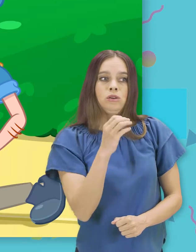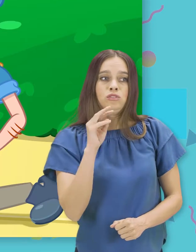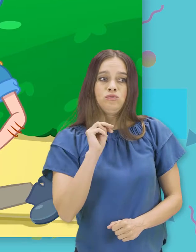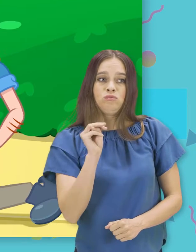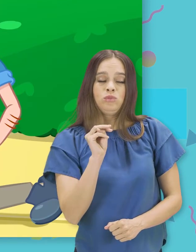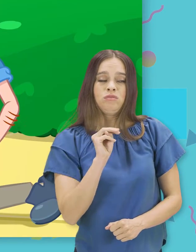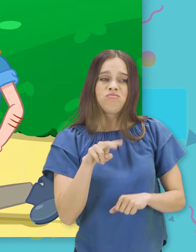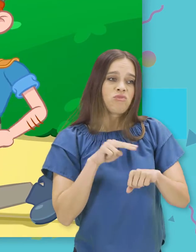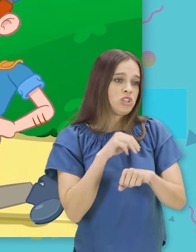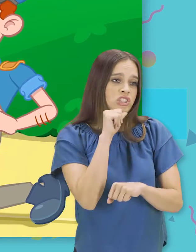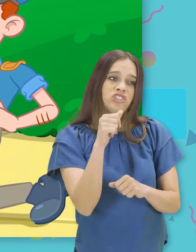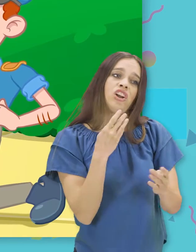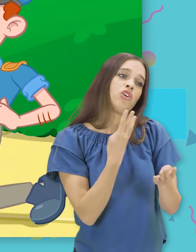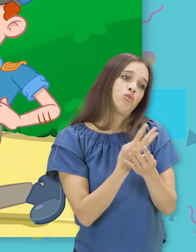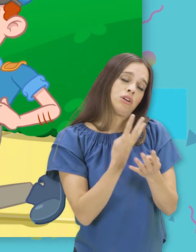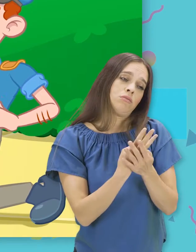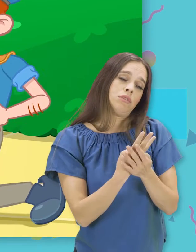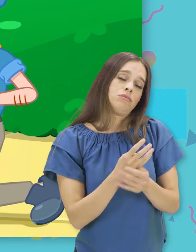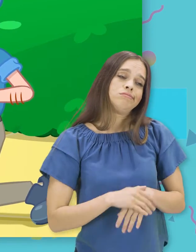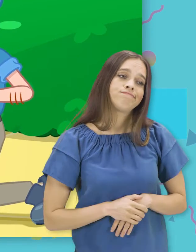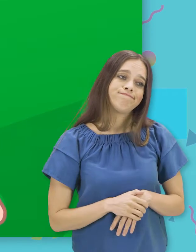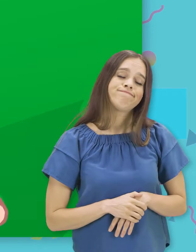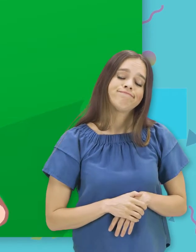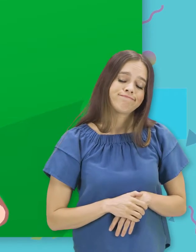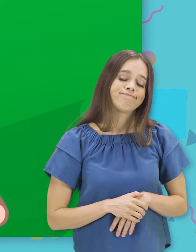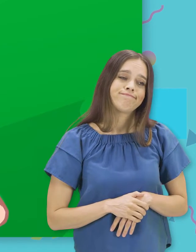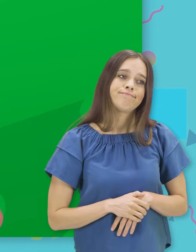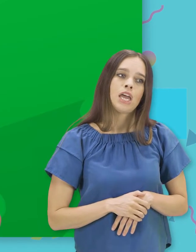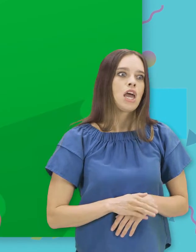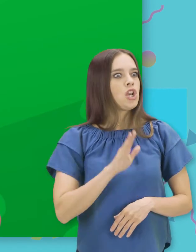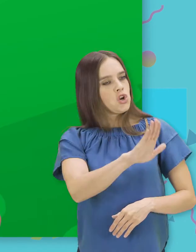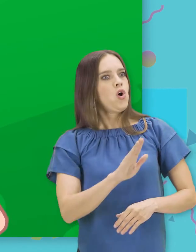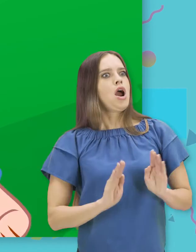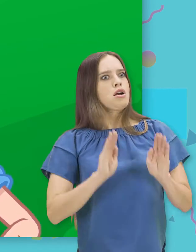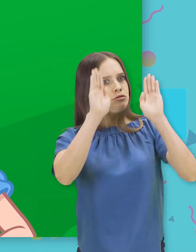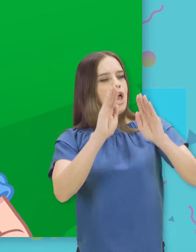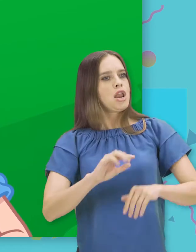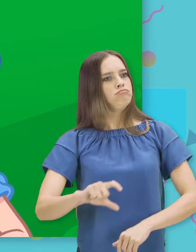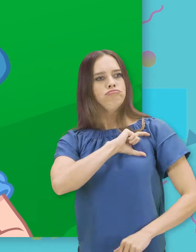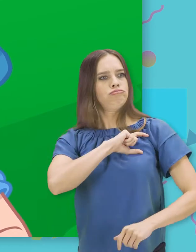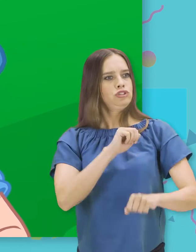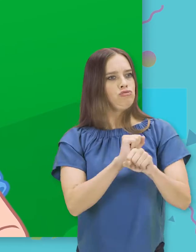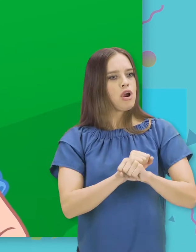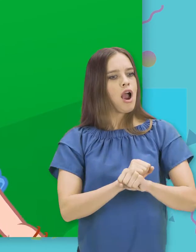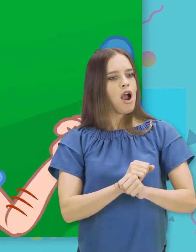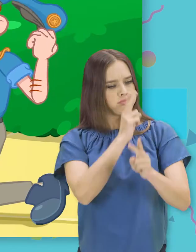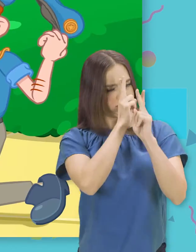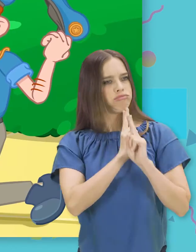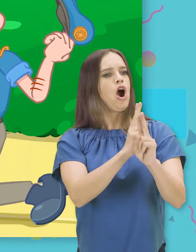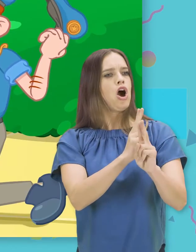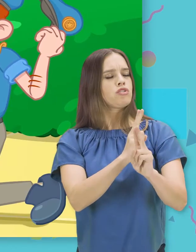Morphle. Of course you're not a criminal. And in light of your outstanding police work, I'll make